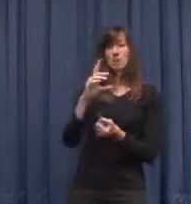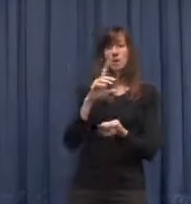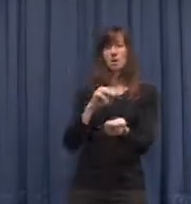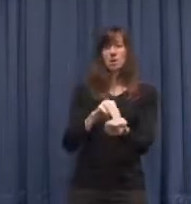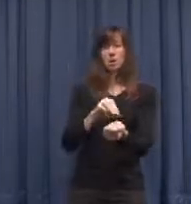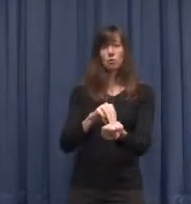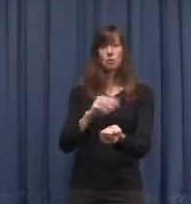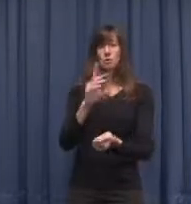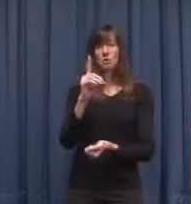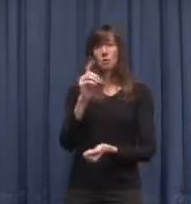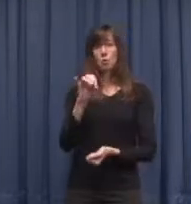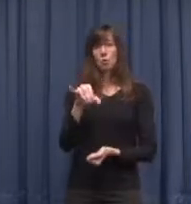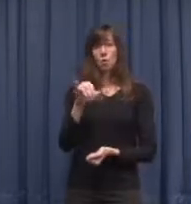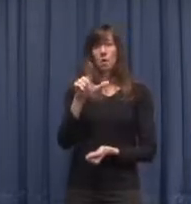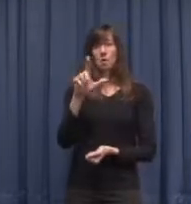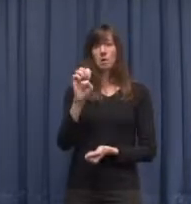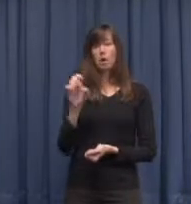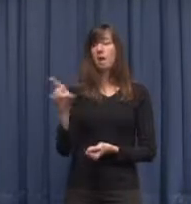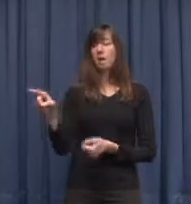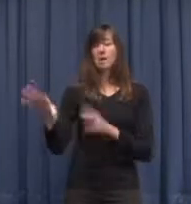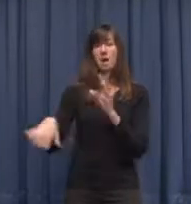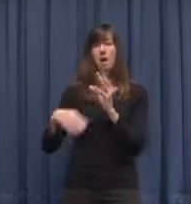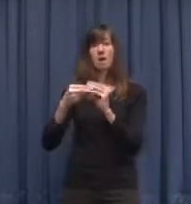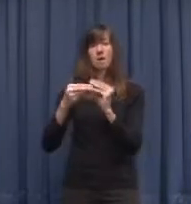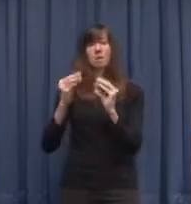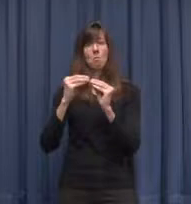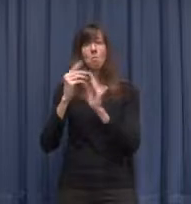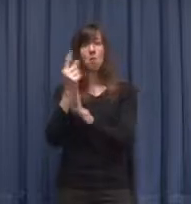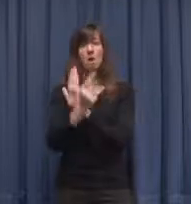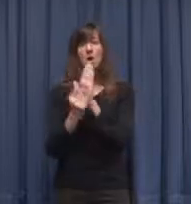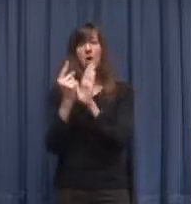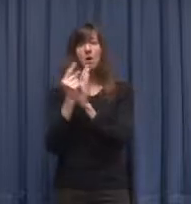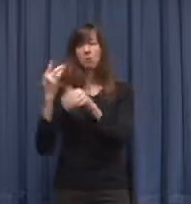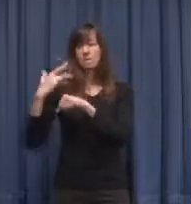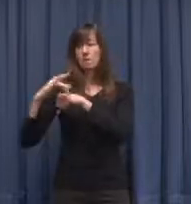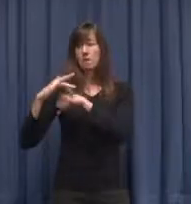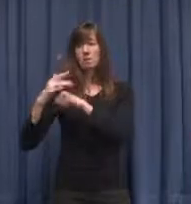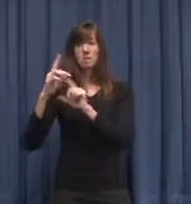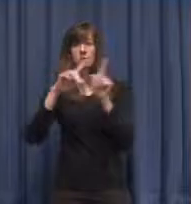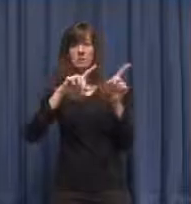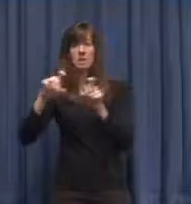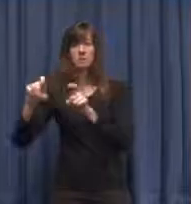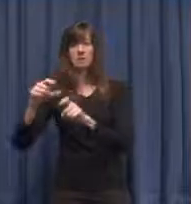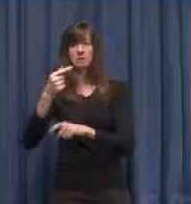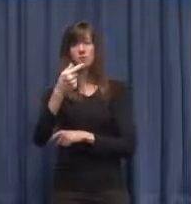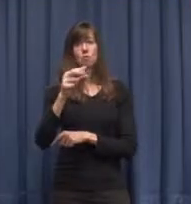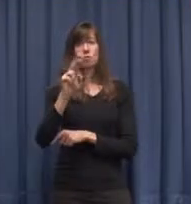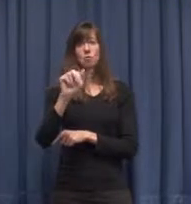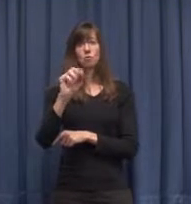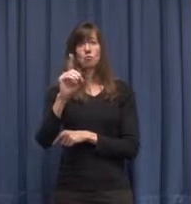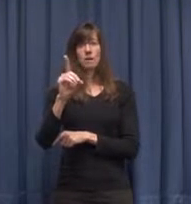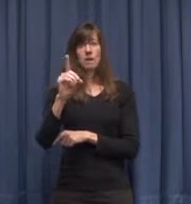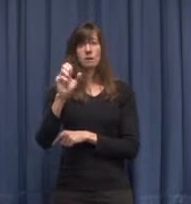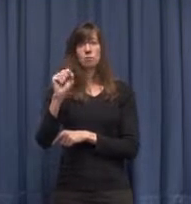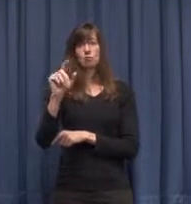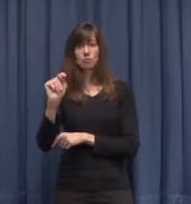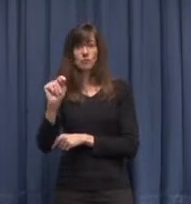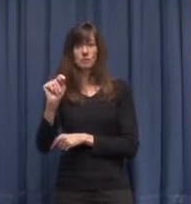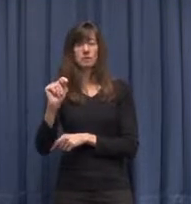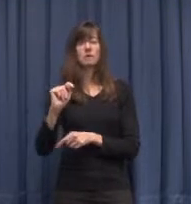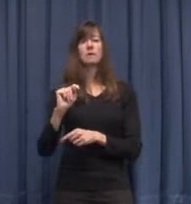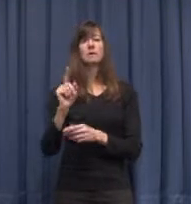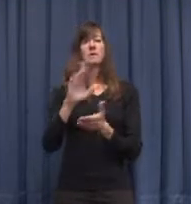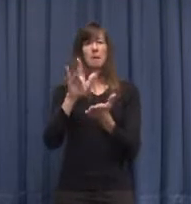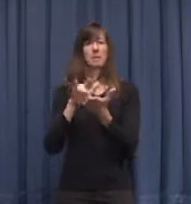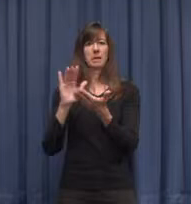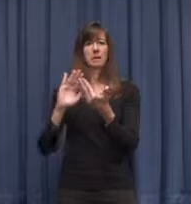added hours to their testing site, the Grand Street testing site in Midtown Kingston.